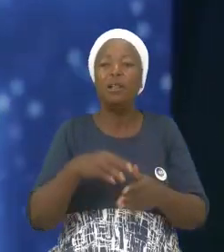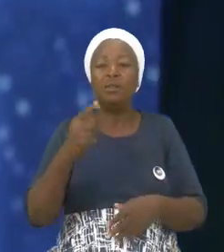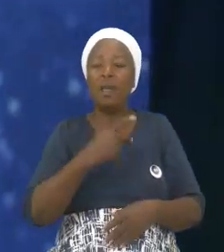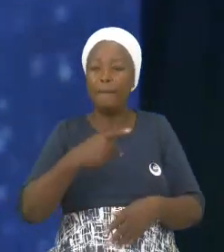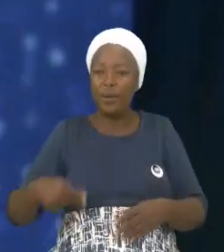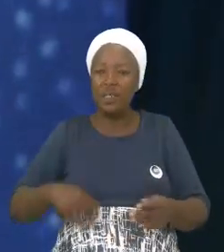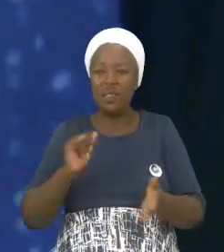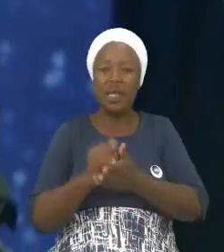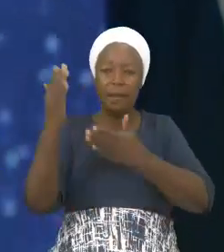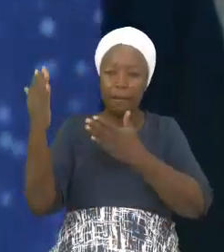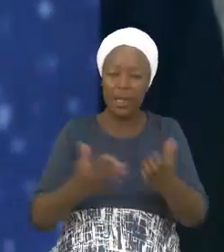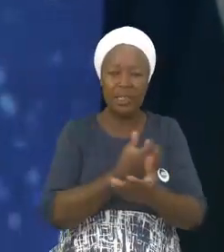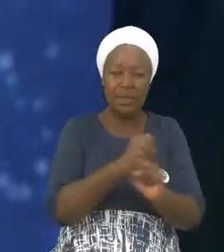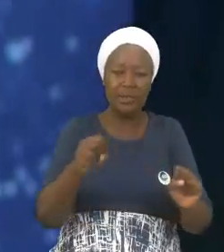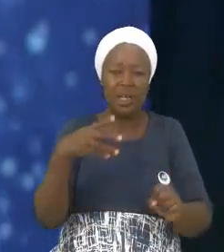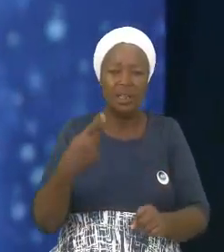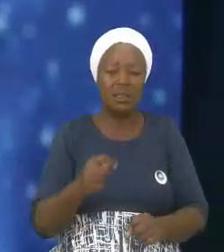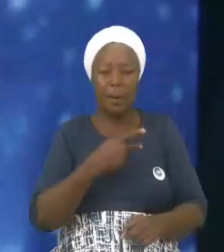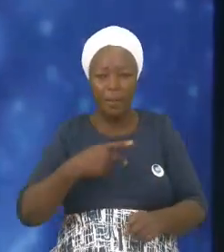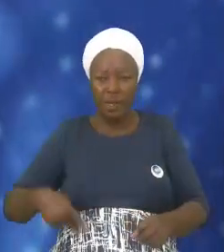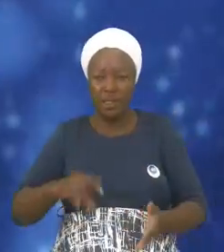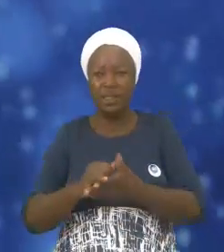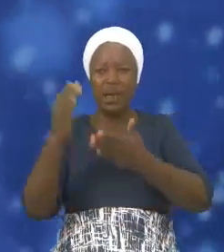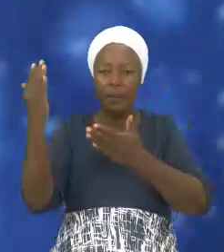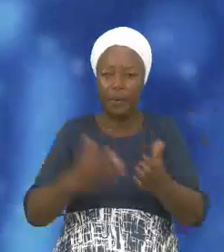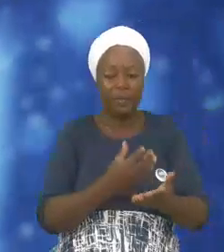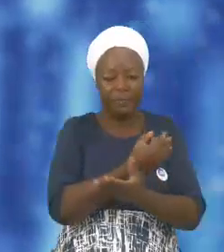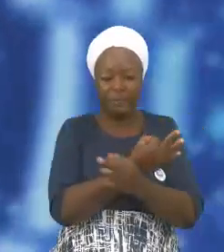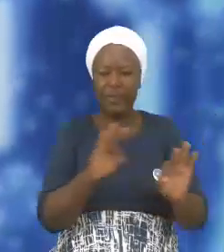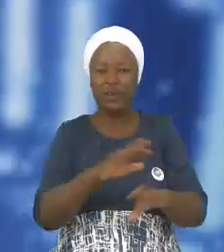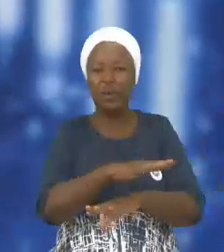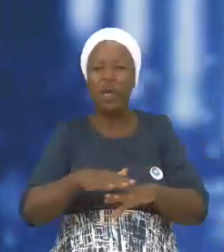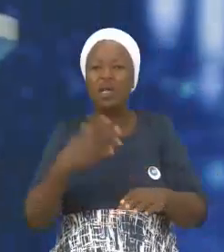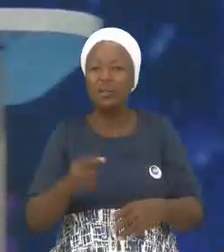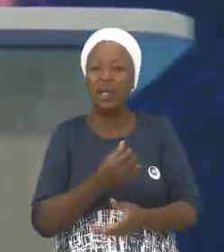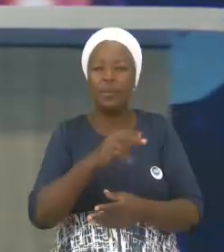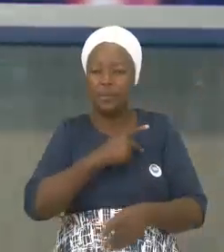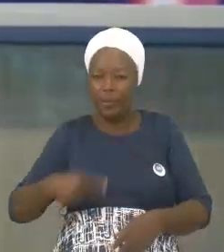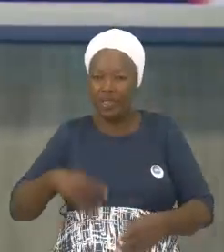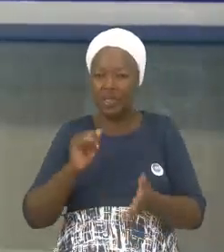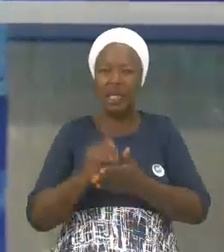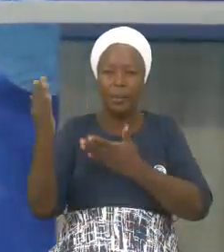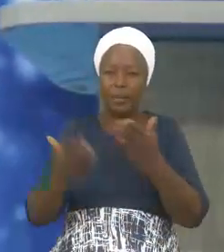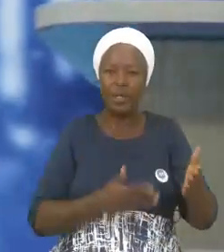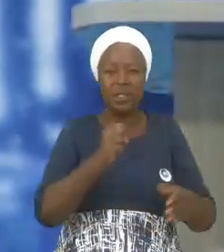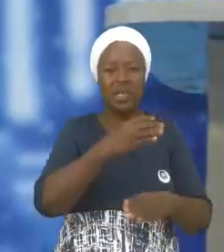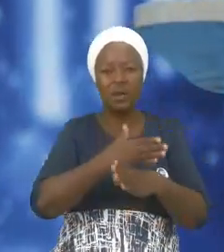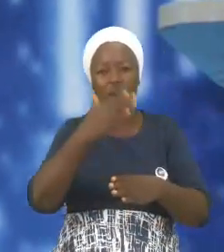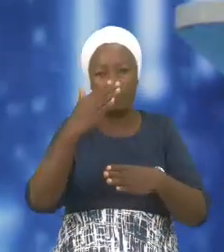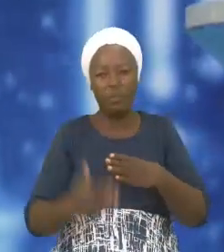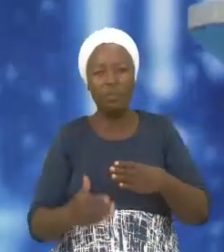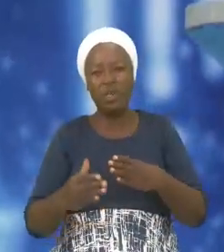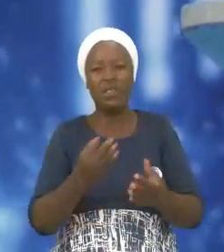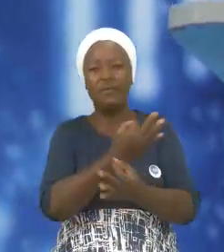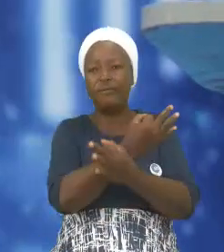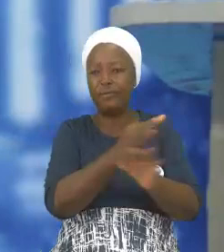brings salvation. The prince that brings freedom. The prince that brings total